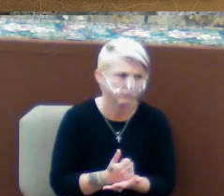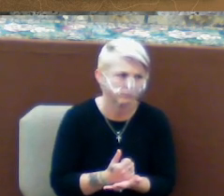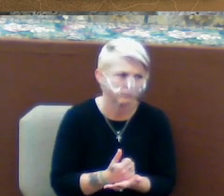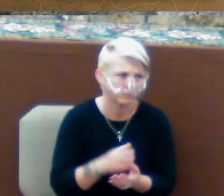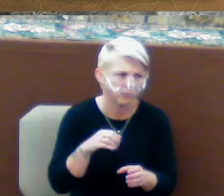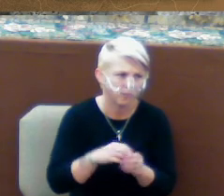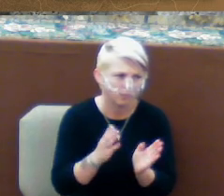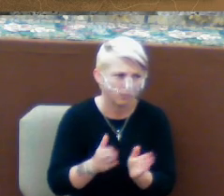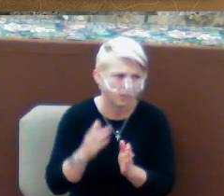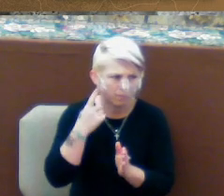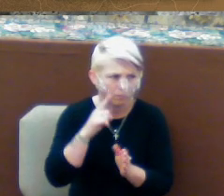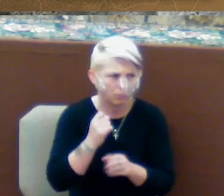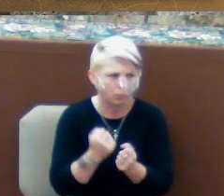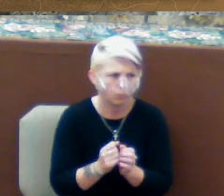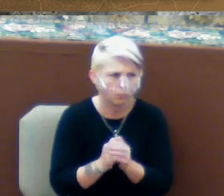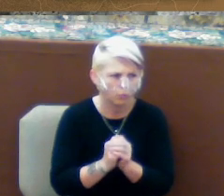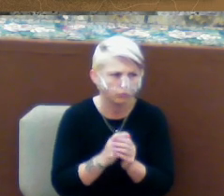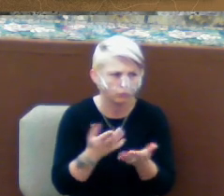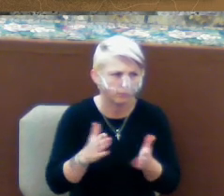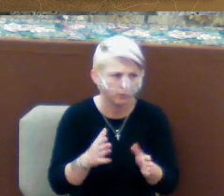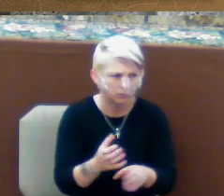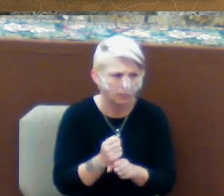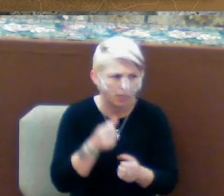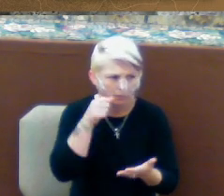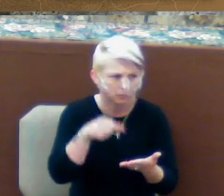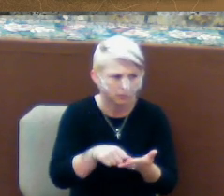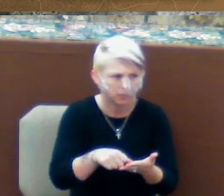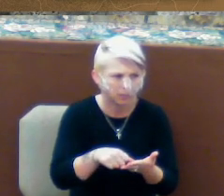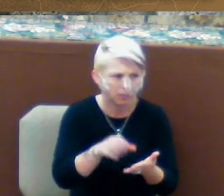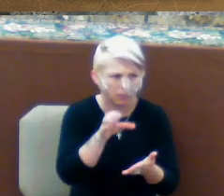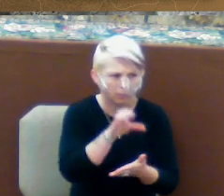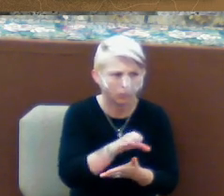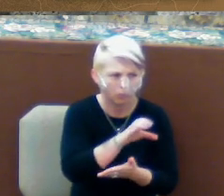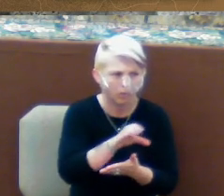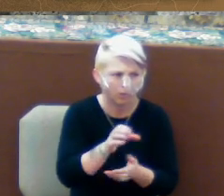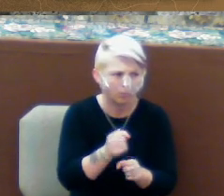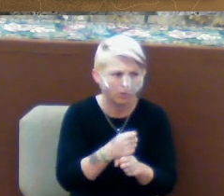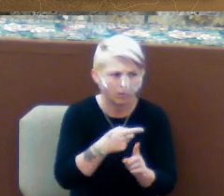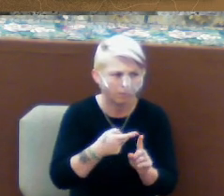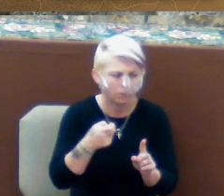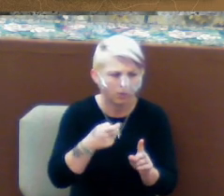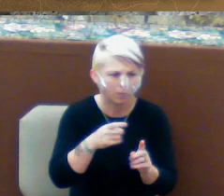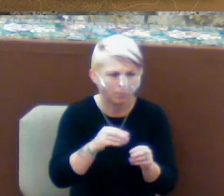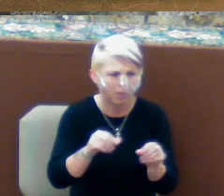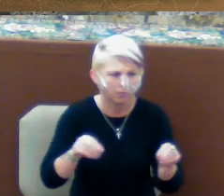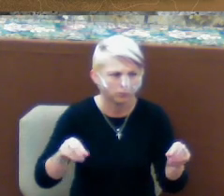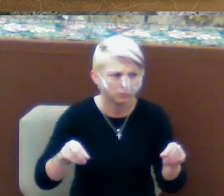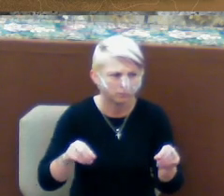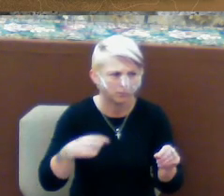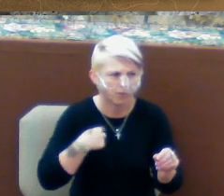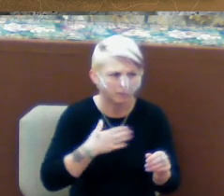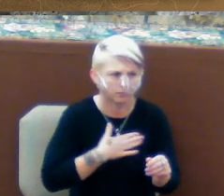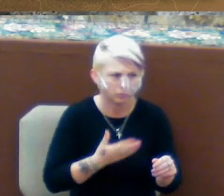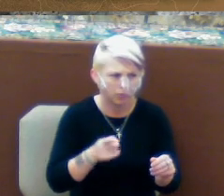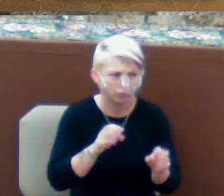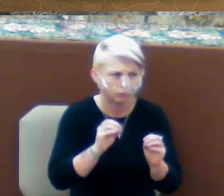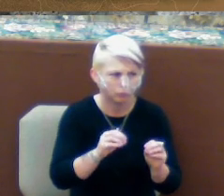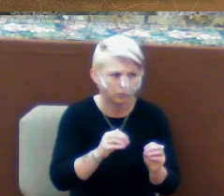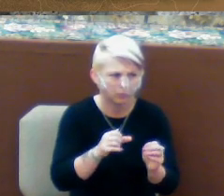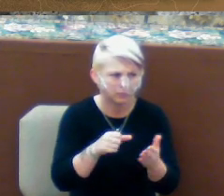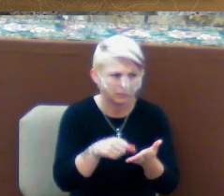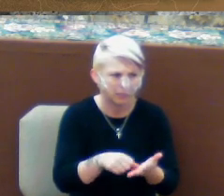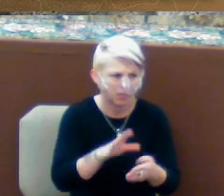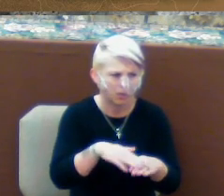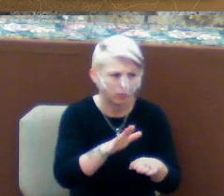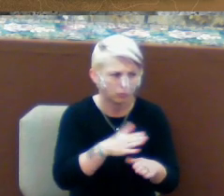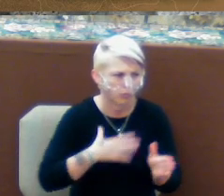In preparation for worship, you received a sticker of a cross made of ashes. I suggest you place the sticker on